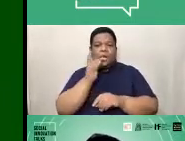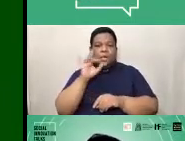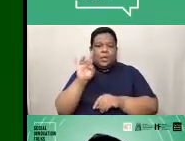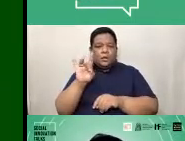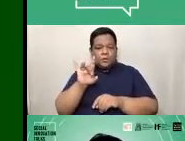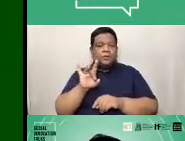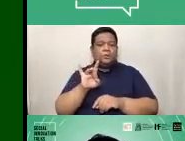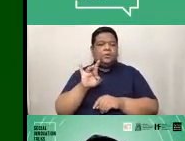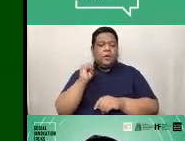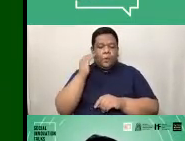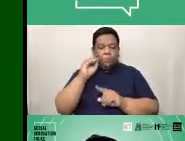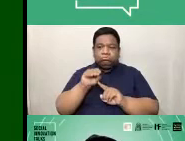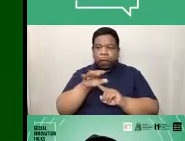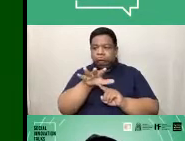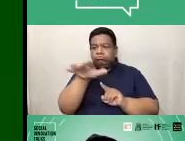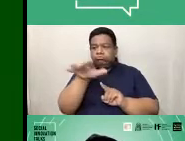its surroundings.